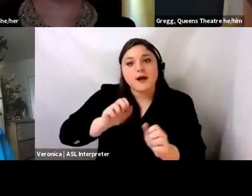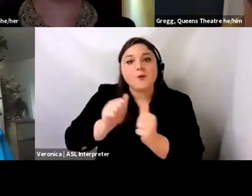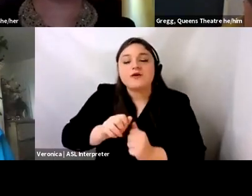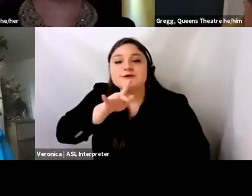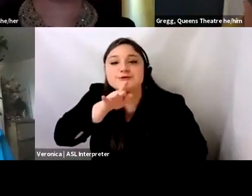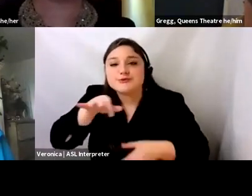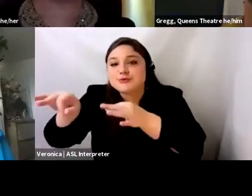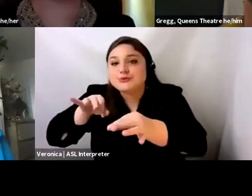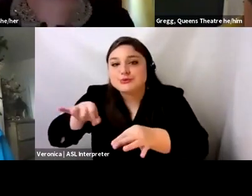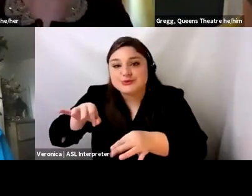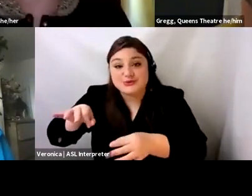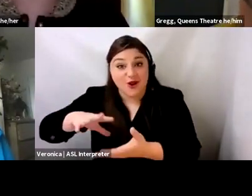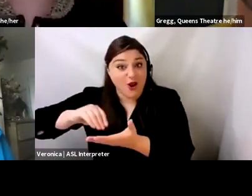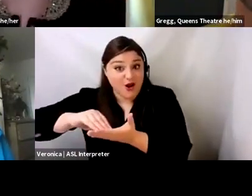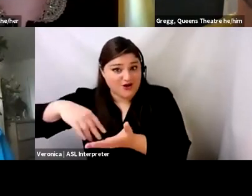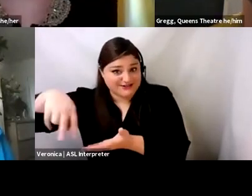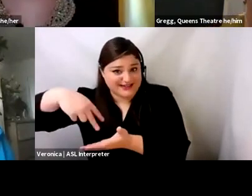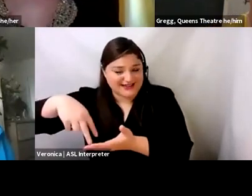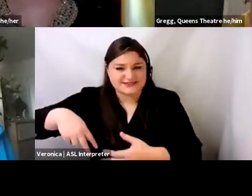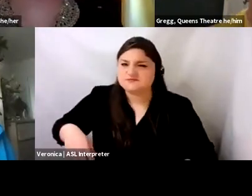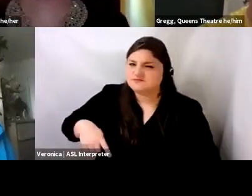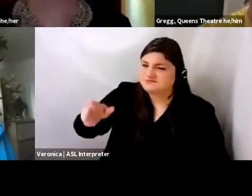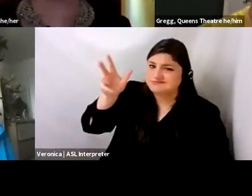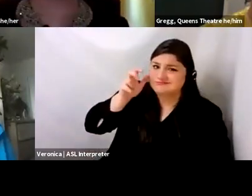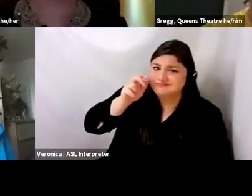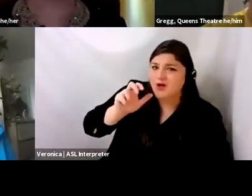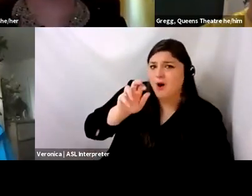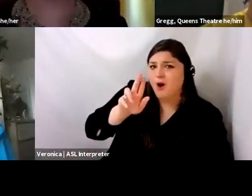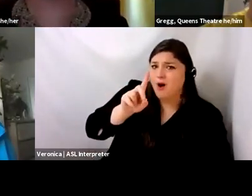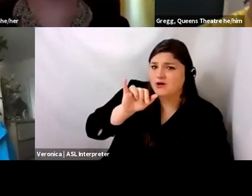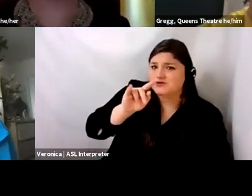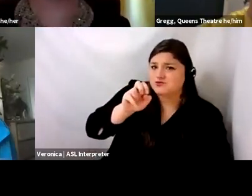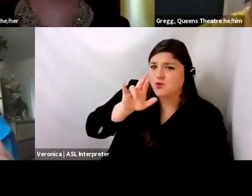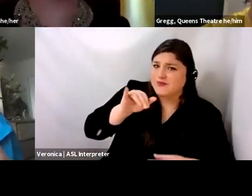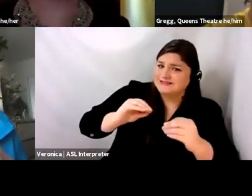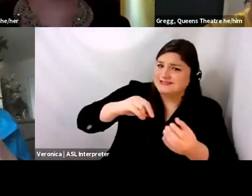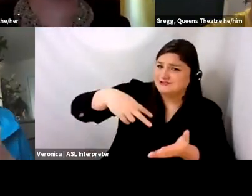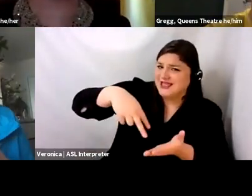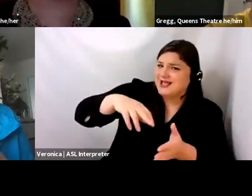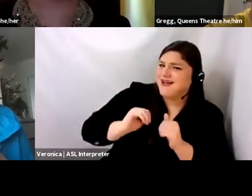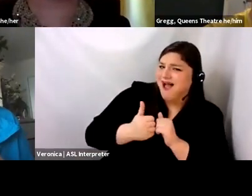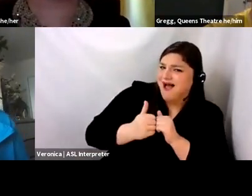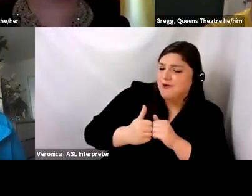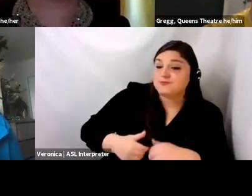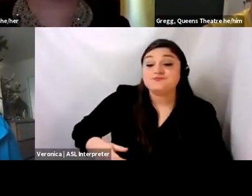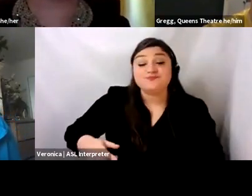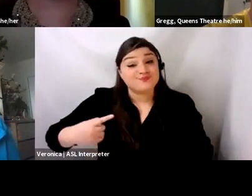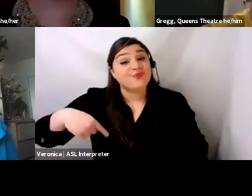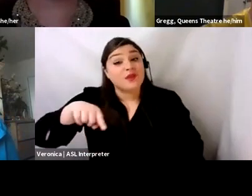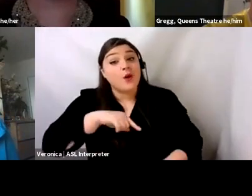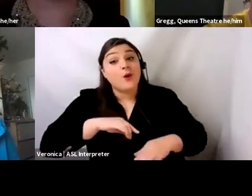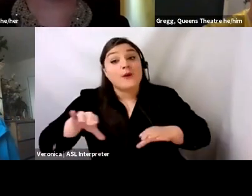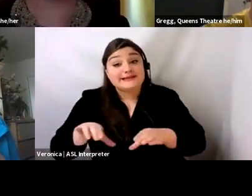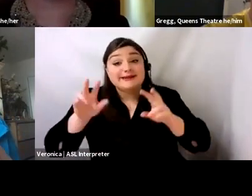So auditorily, can you say a little bit more about how you did that? We looked at our core program, which is called Movement